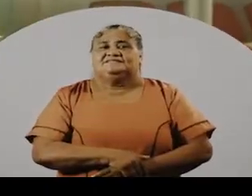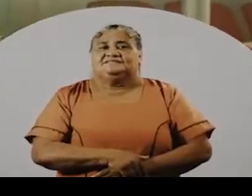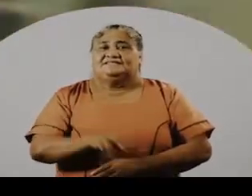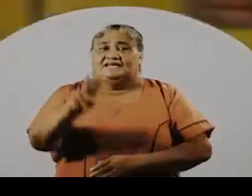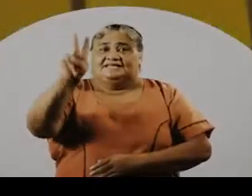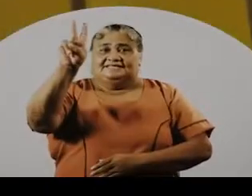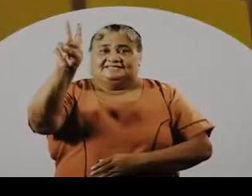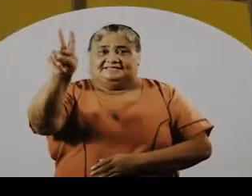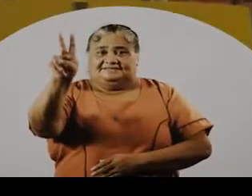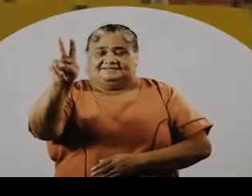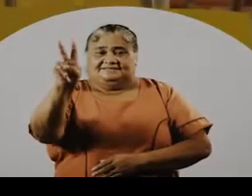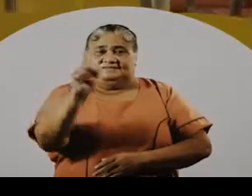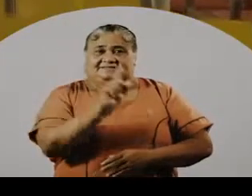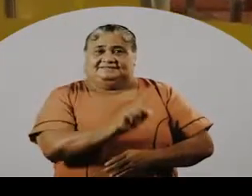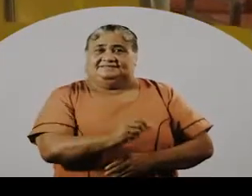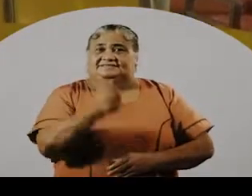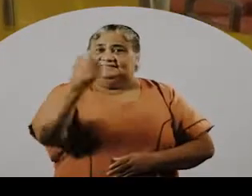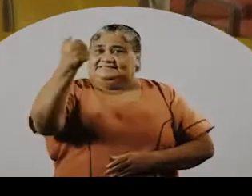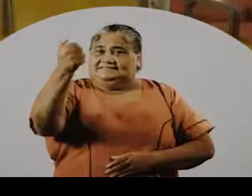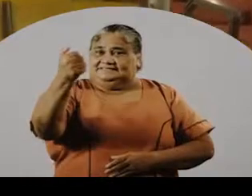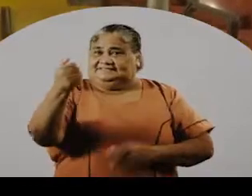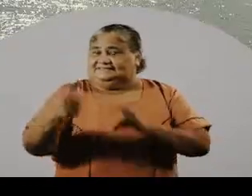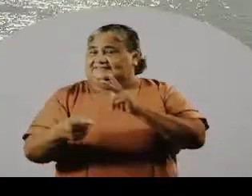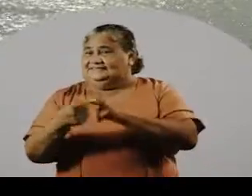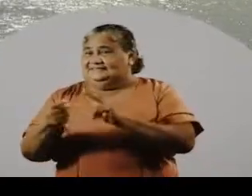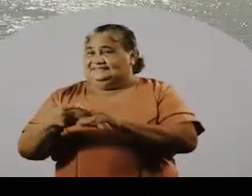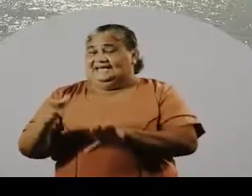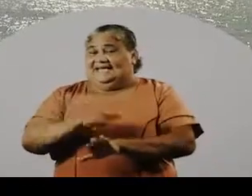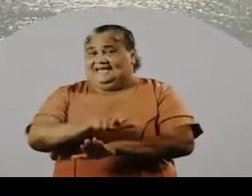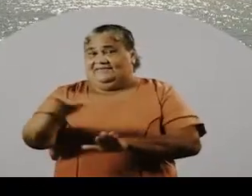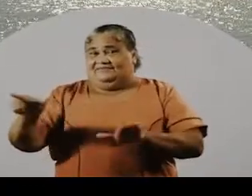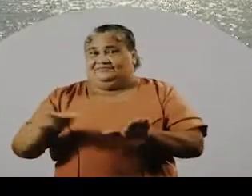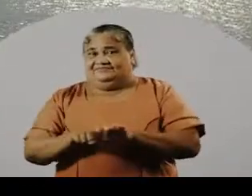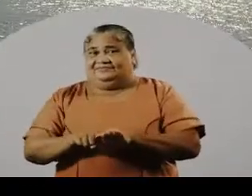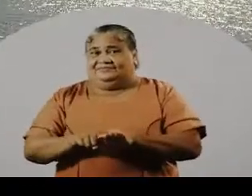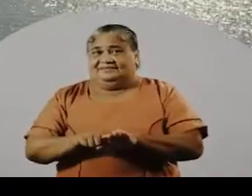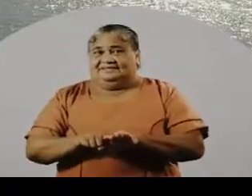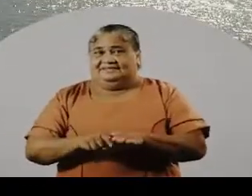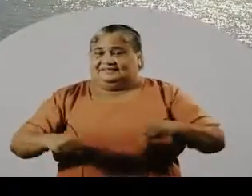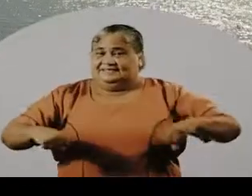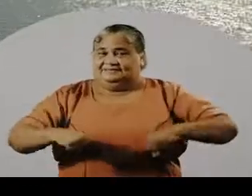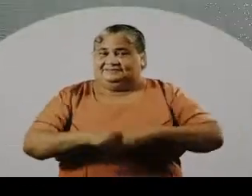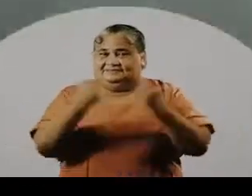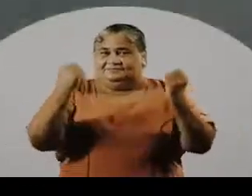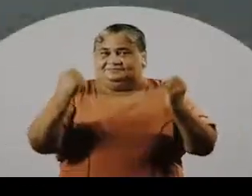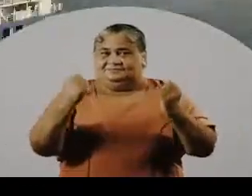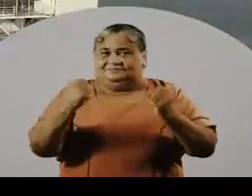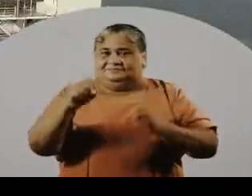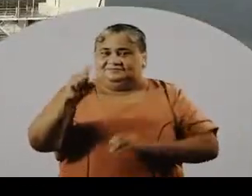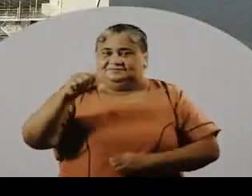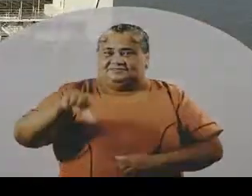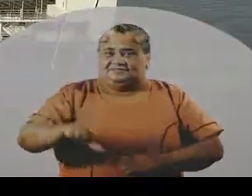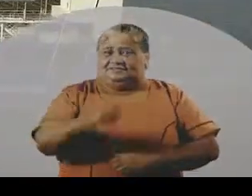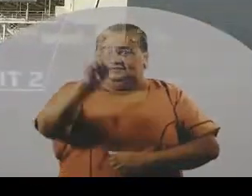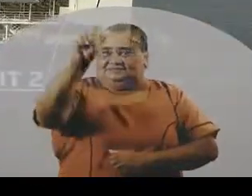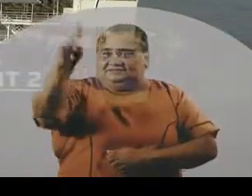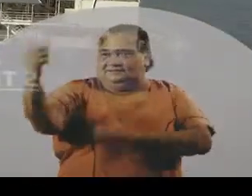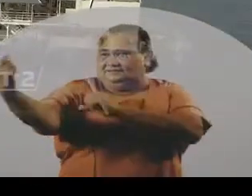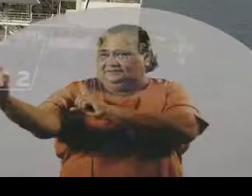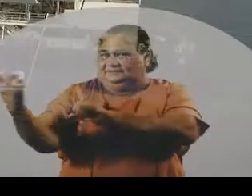2 in business class and 6 throughout the other areas. In case of an emergency, use the one nearest you.